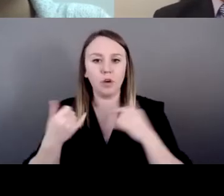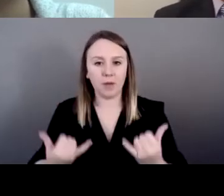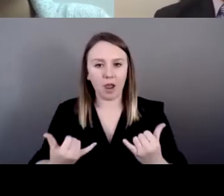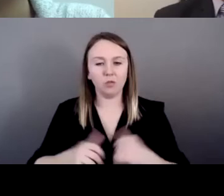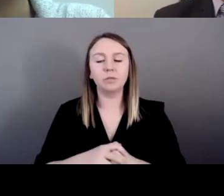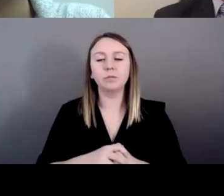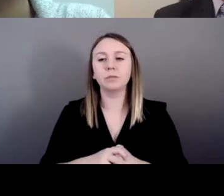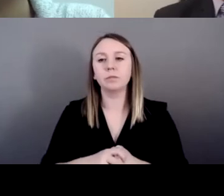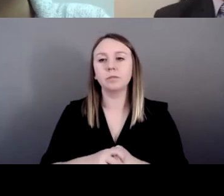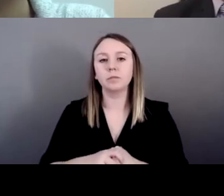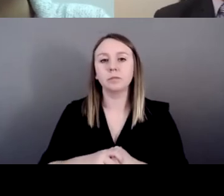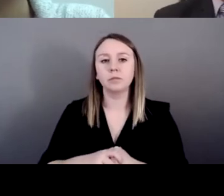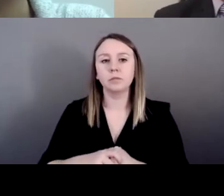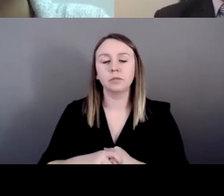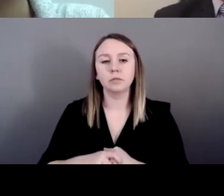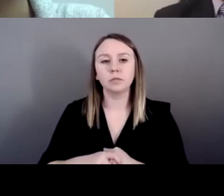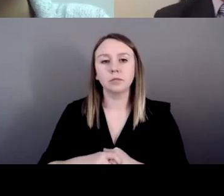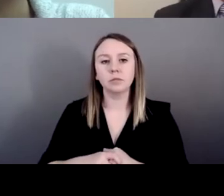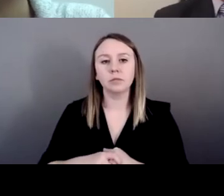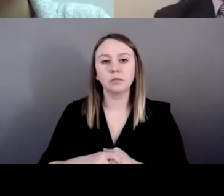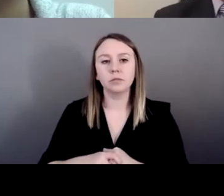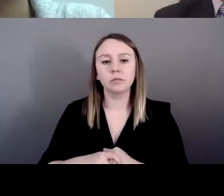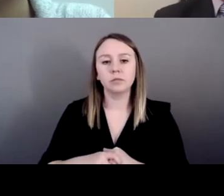in that light,